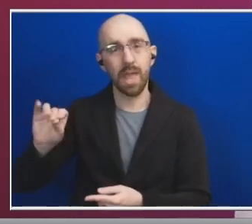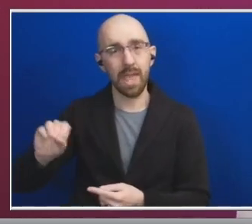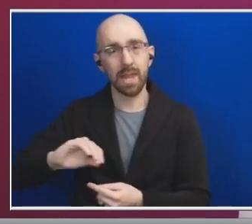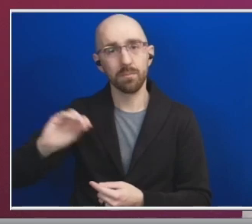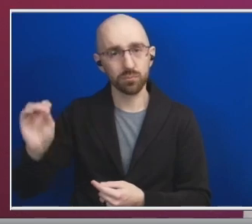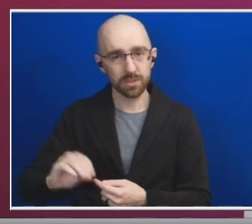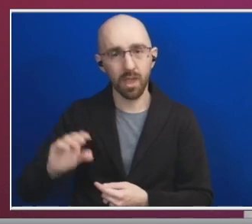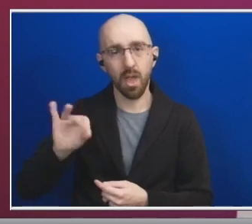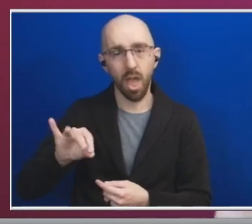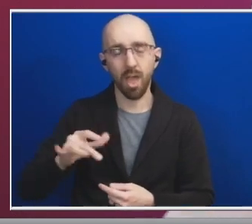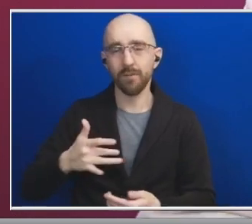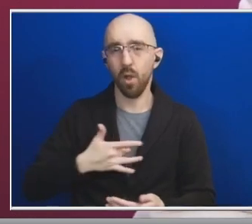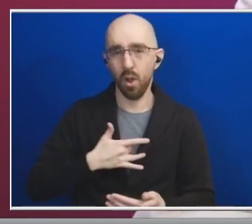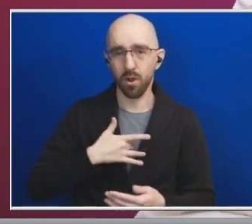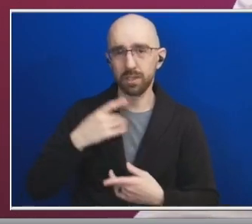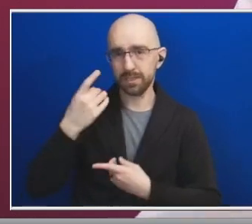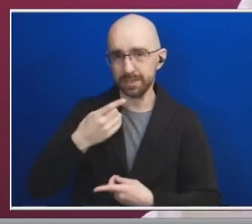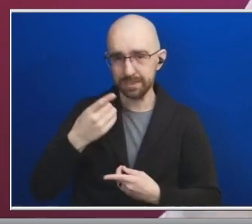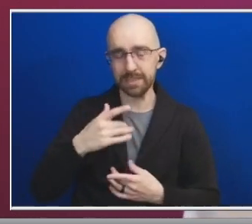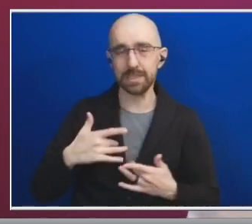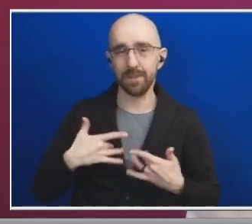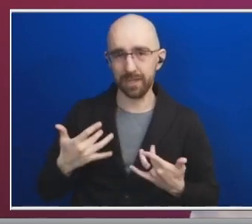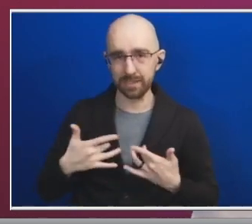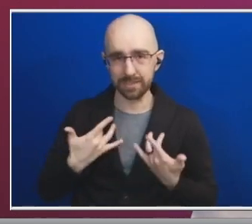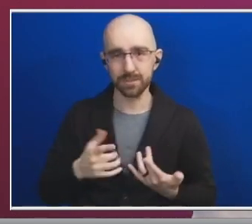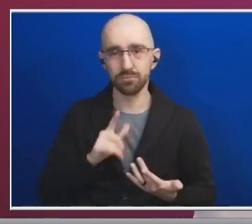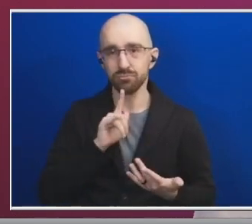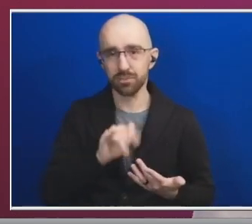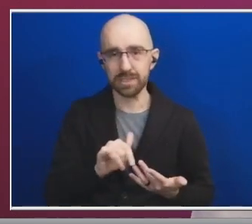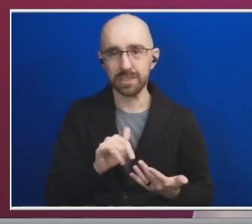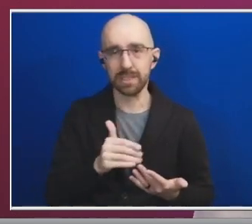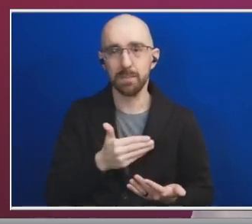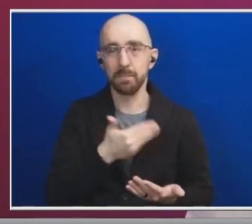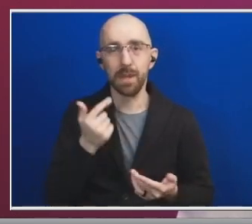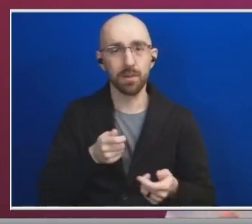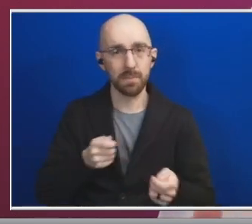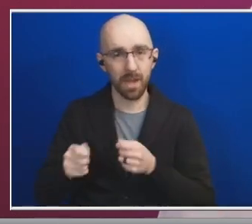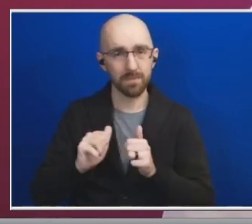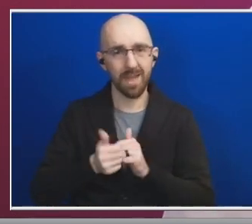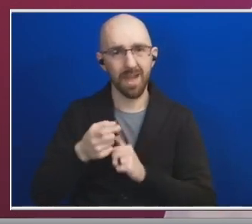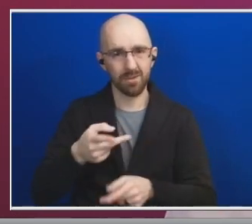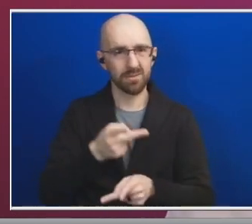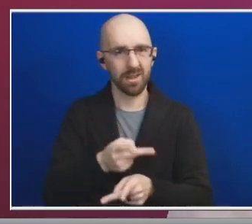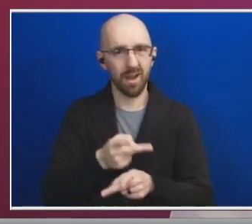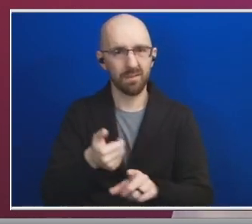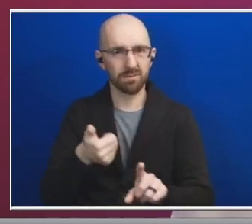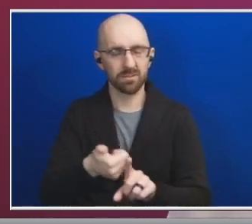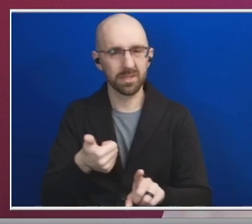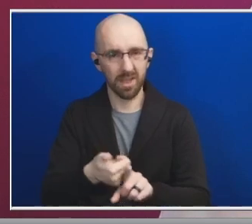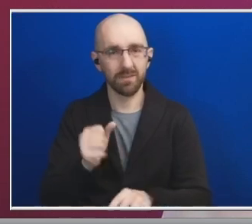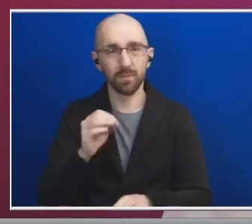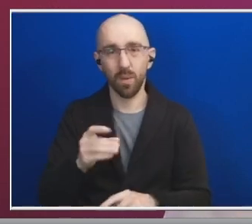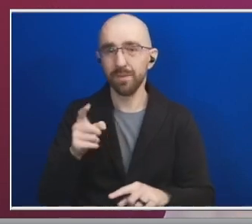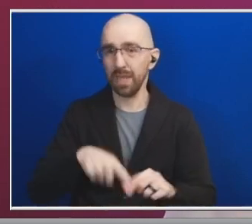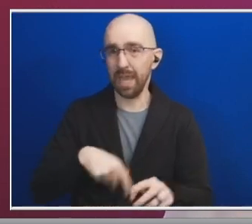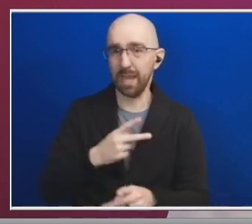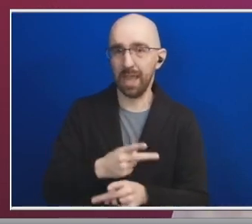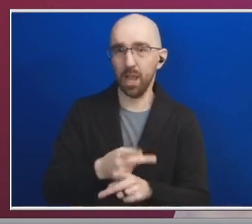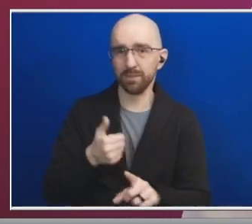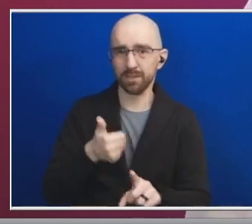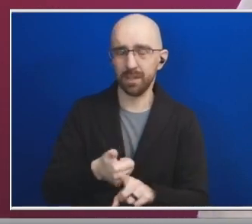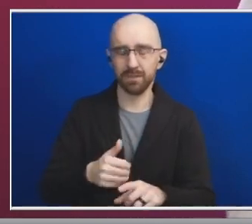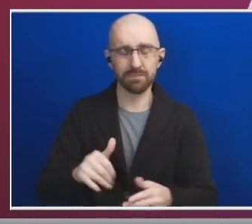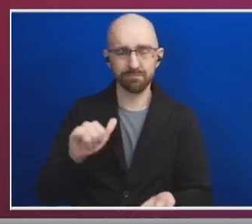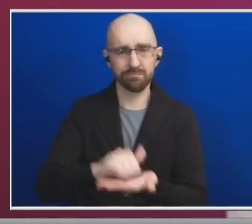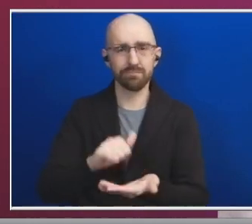cardiovascular disease and events are really better managed by how you take care of yourself. So if you can't take care of yourself, there's no way you're going to take care of somebody else,